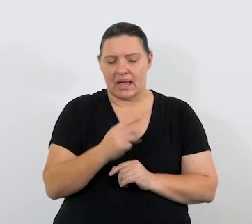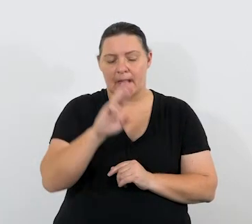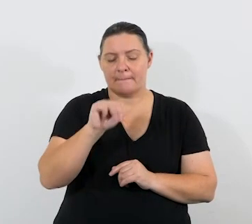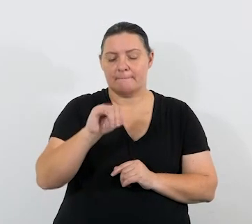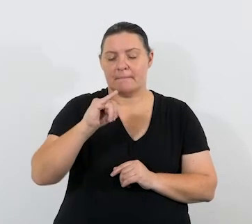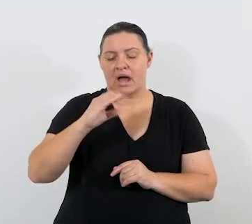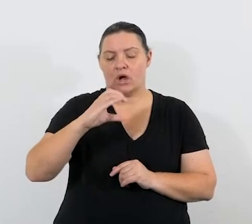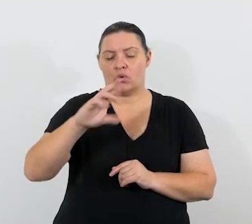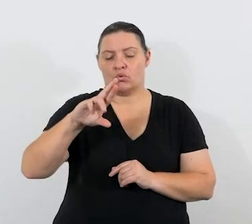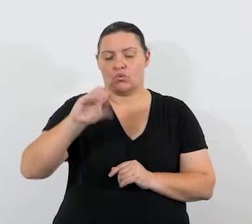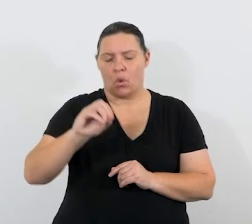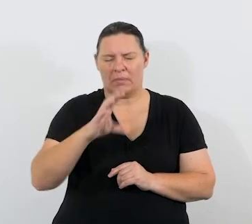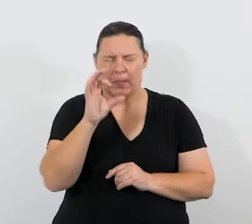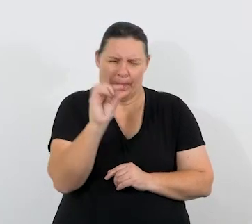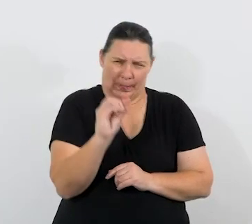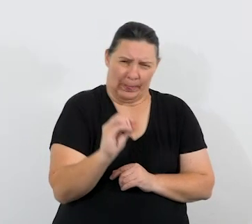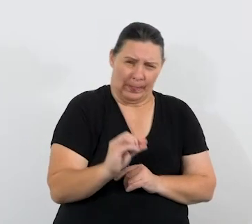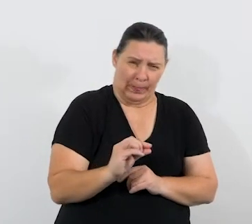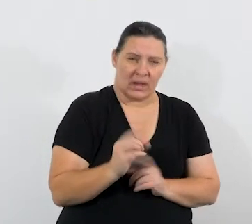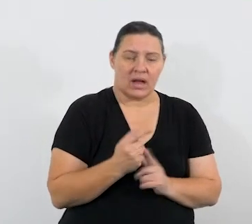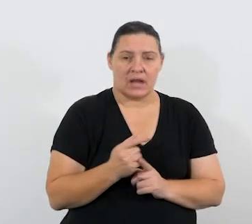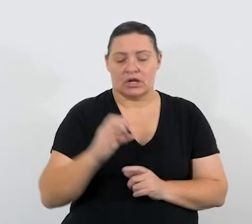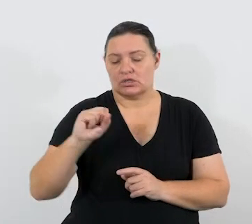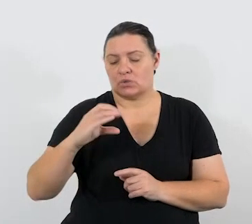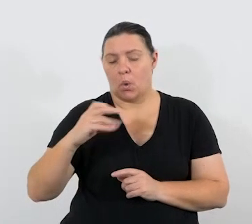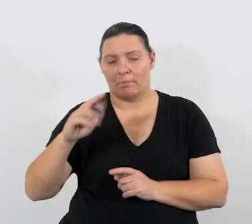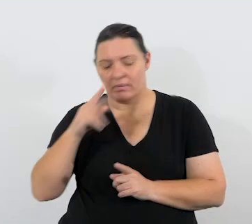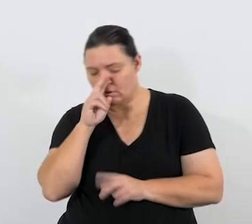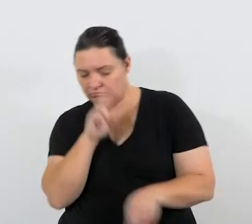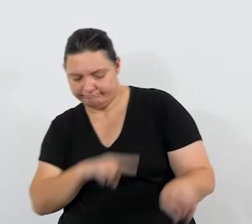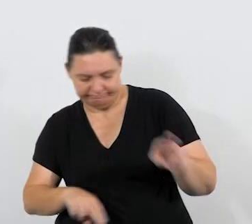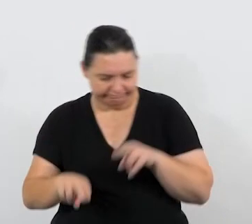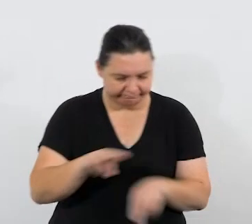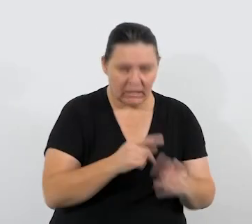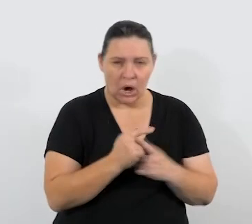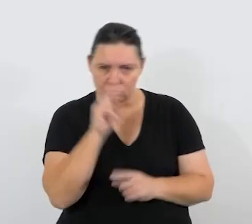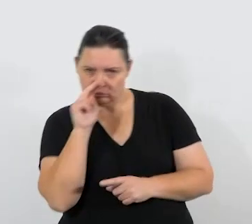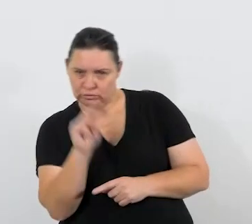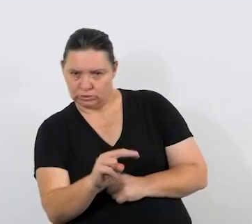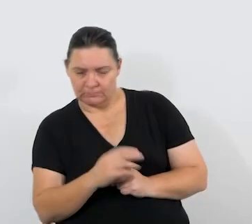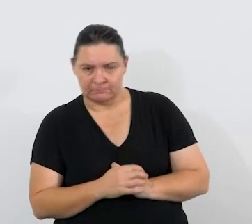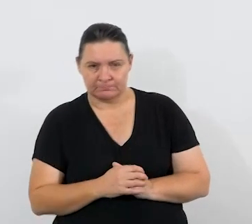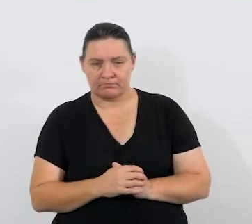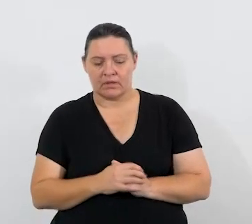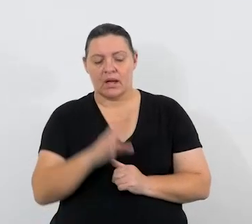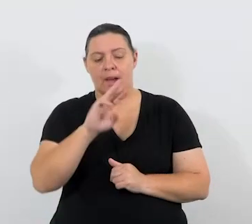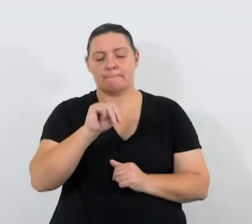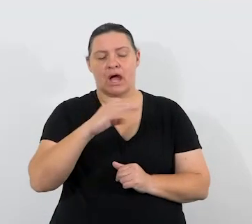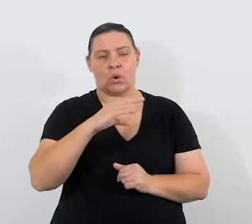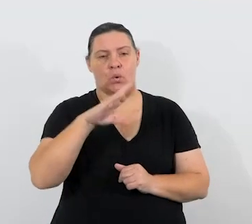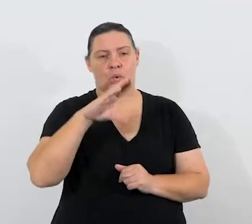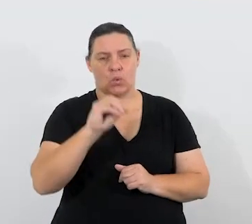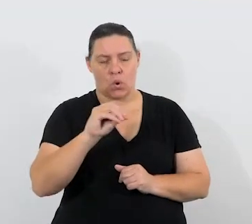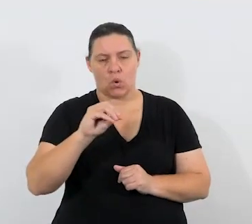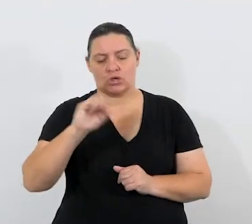saying micro, what we mean is small, and scope means to observe or to look at. So